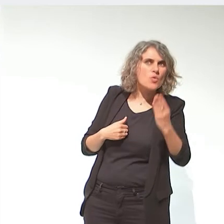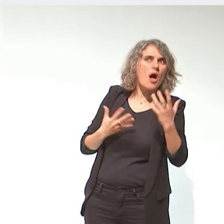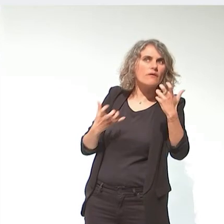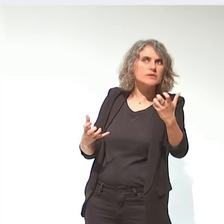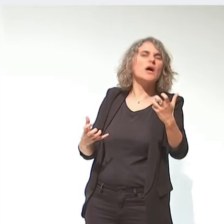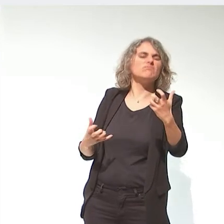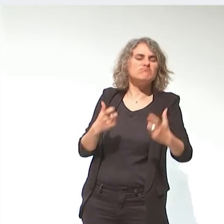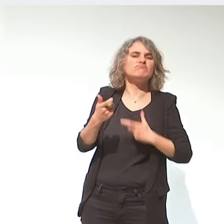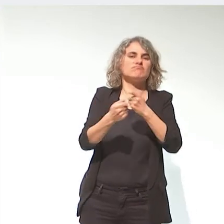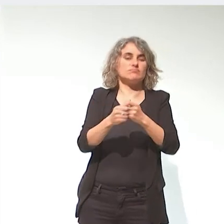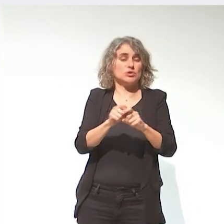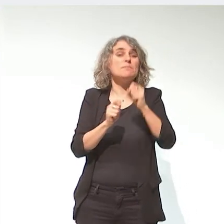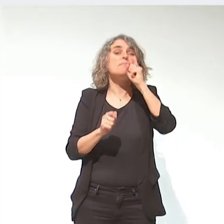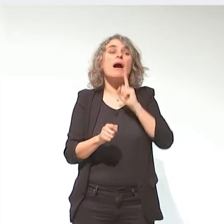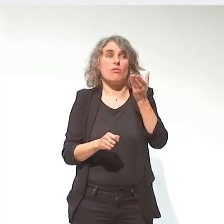they can